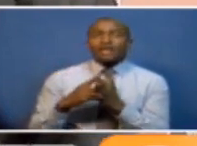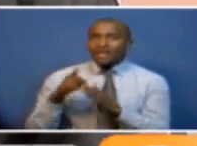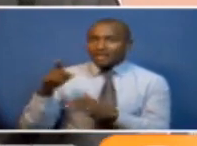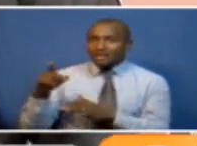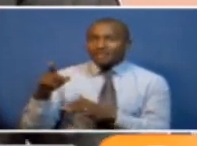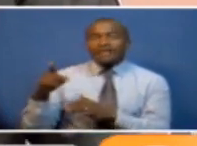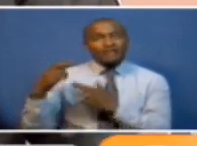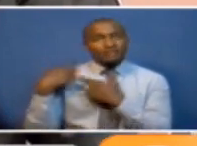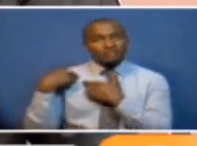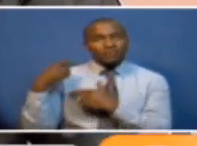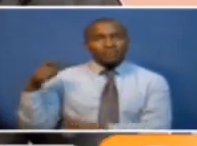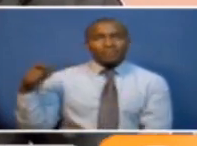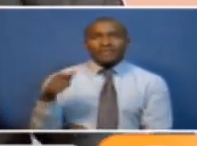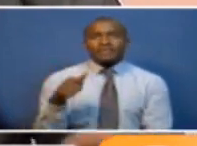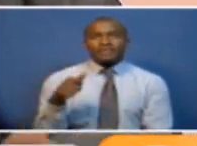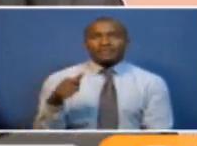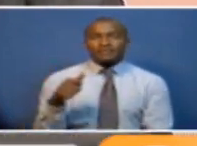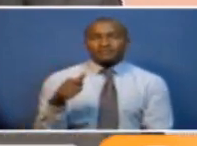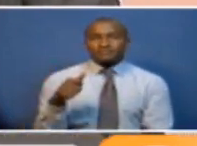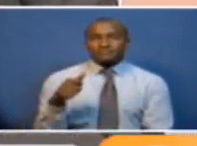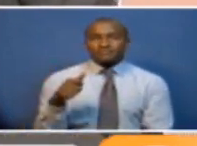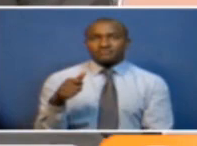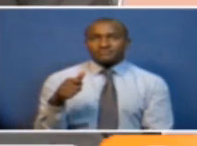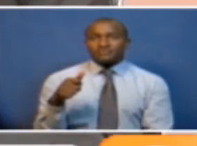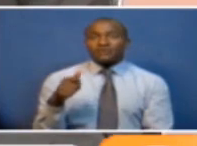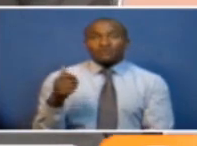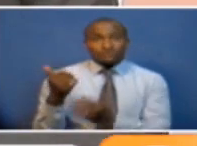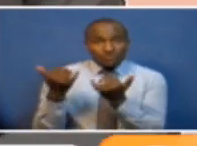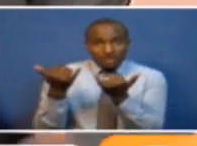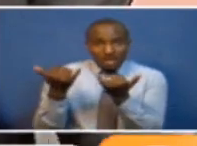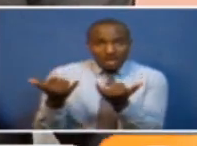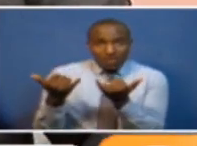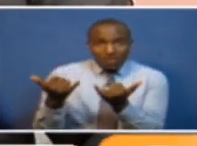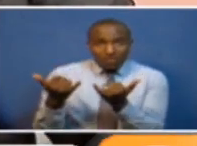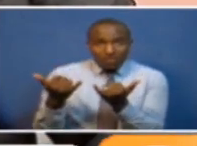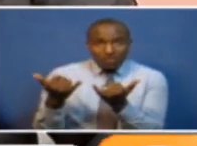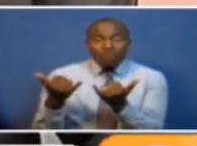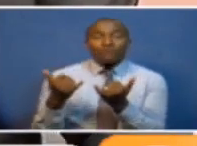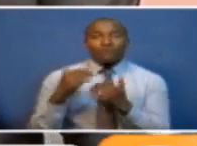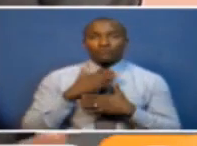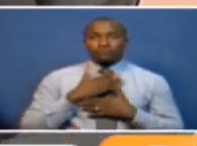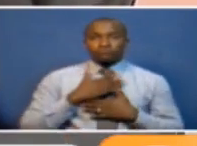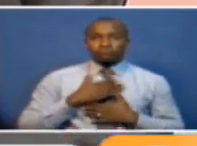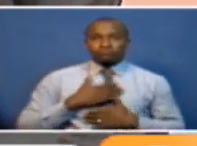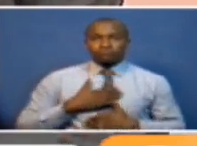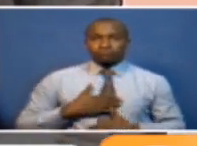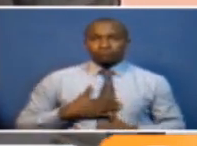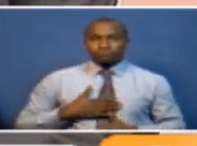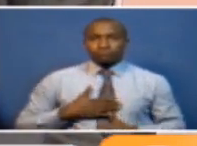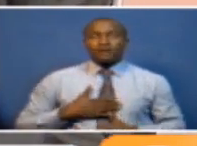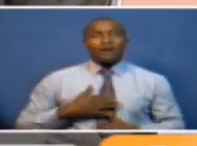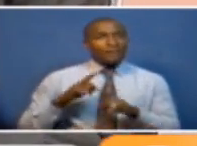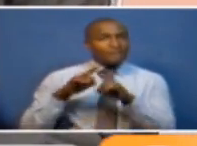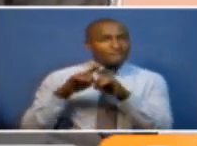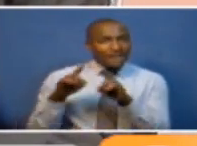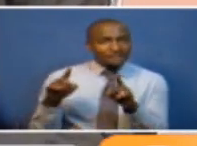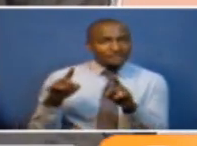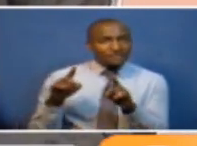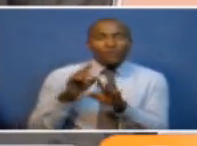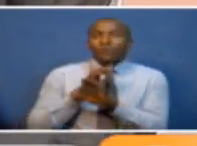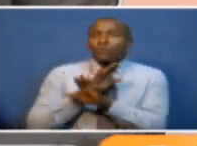that penalty. So in the meantime, there is that relief. We are, however, not